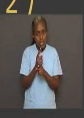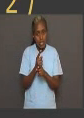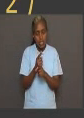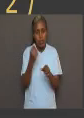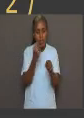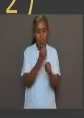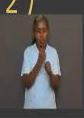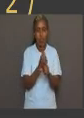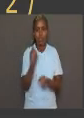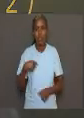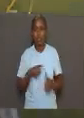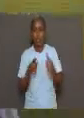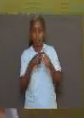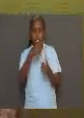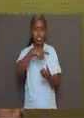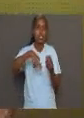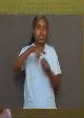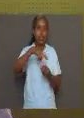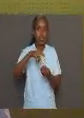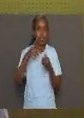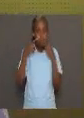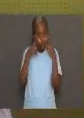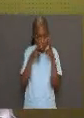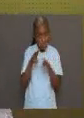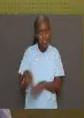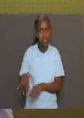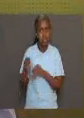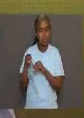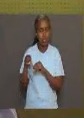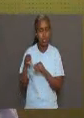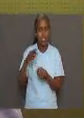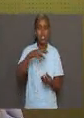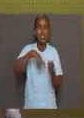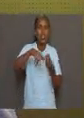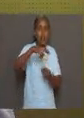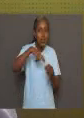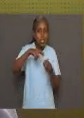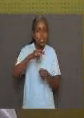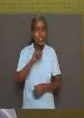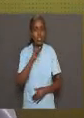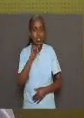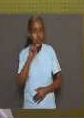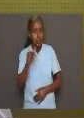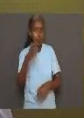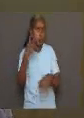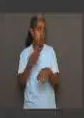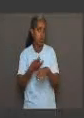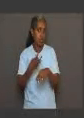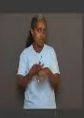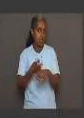our first rotation. You see, students, that rotation is not too difficult.